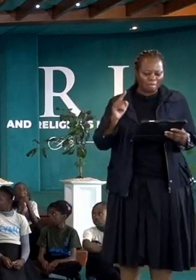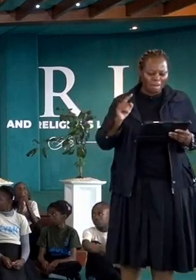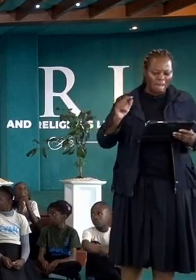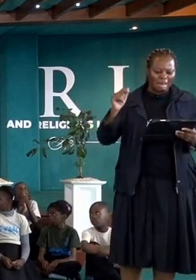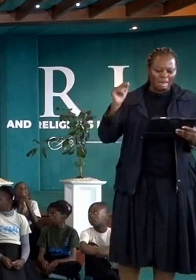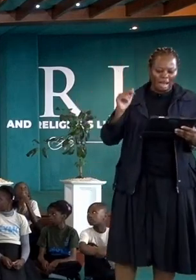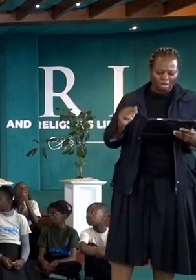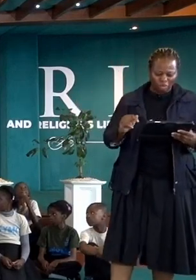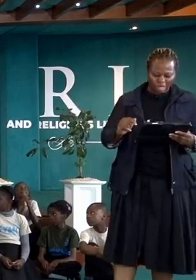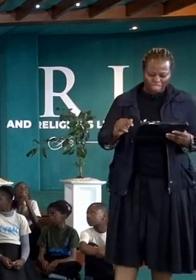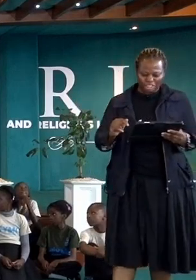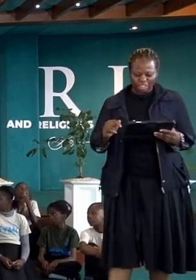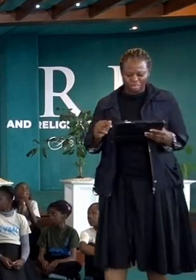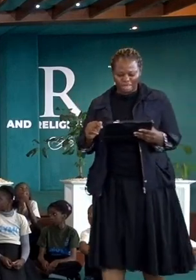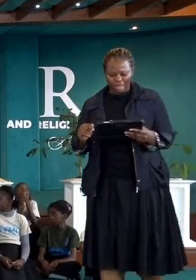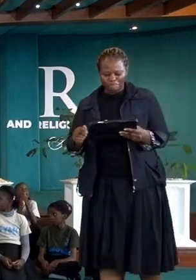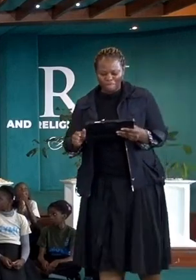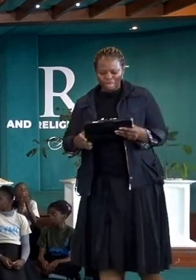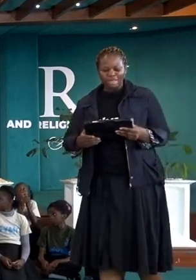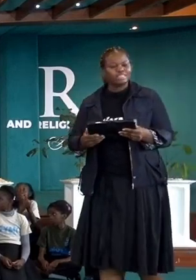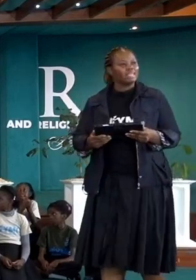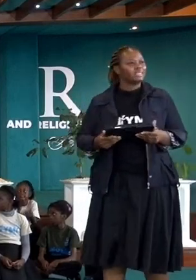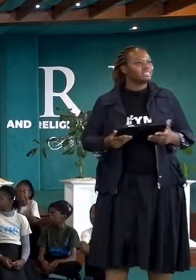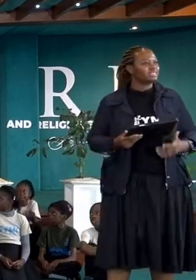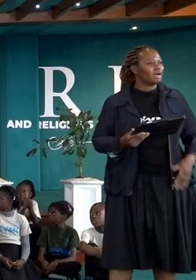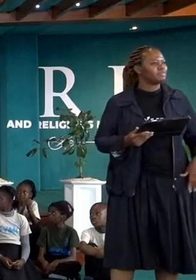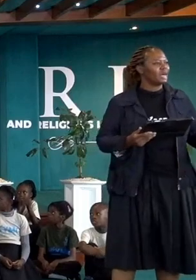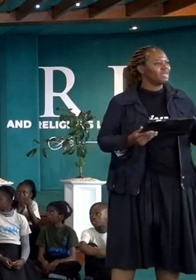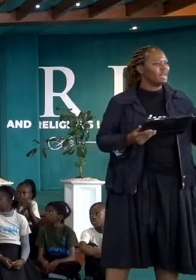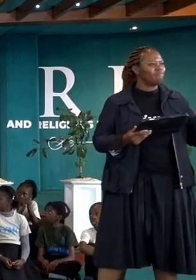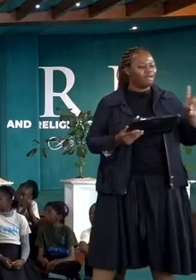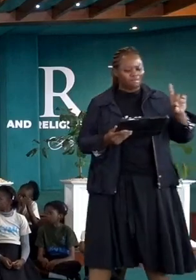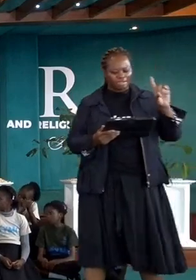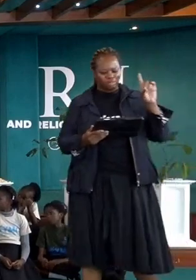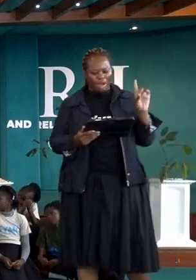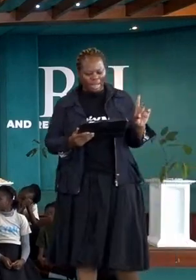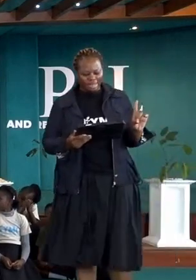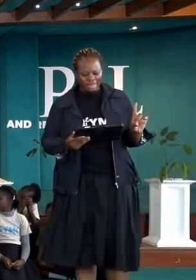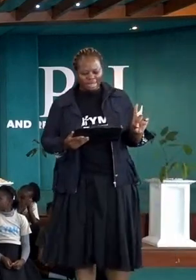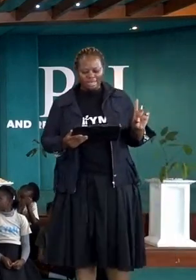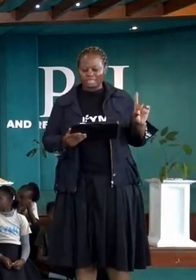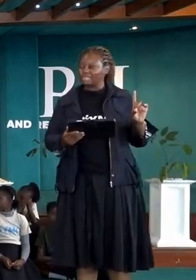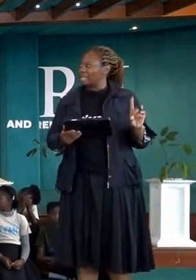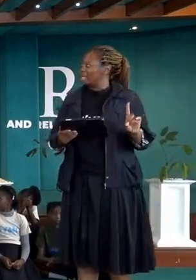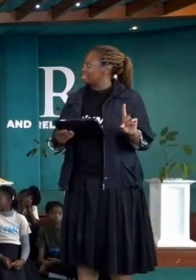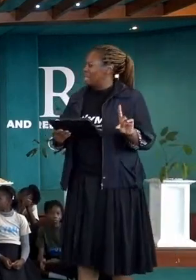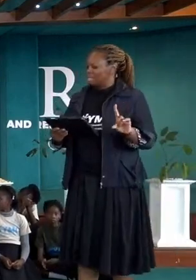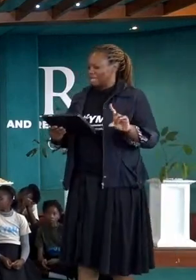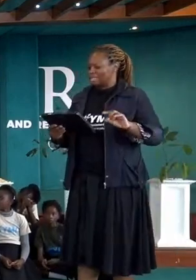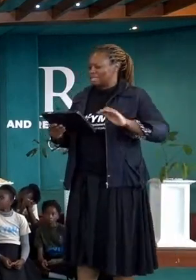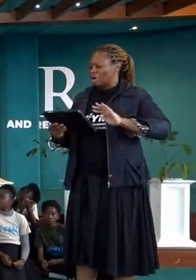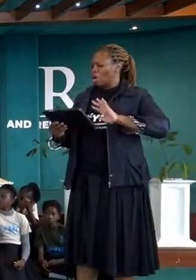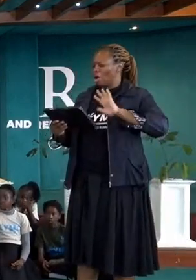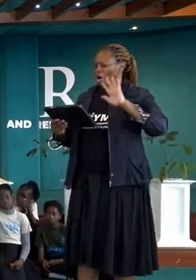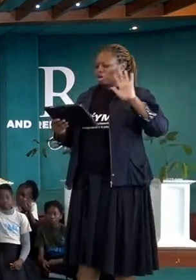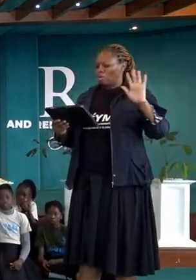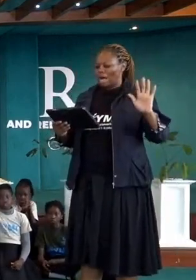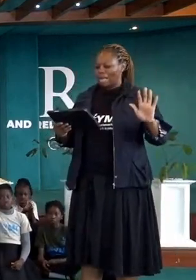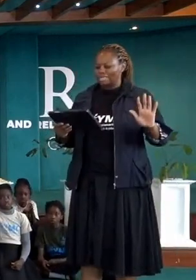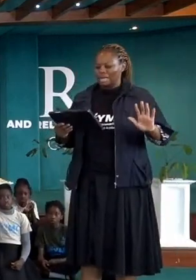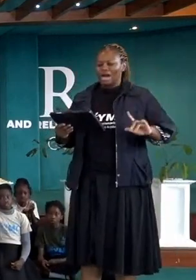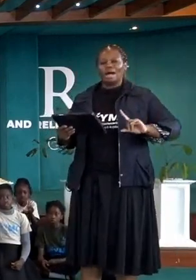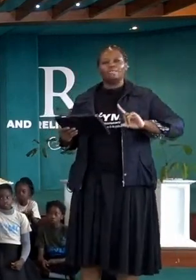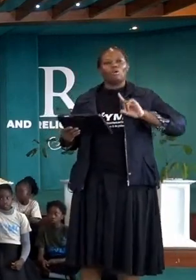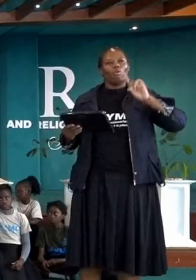the same language. Okay? In Genesis chapter 11, verse 1, it says that the